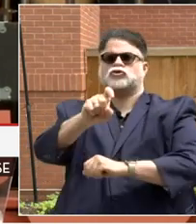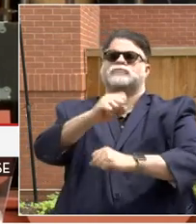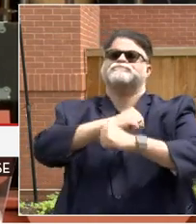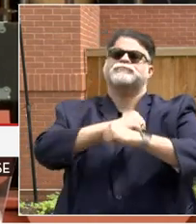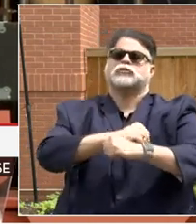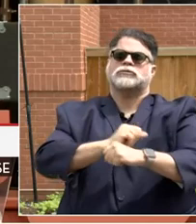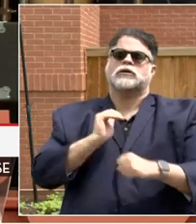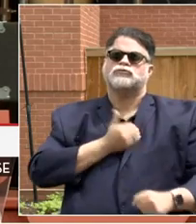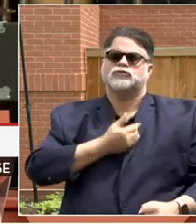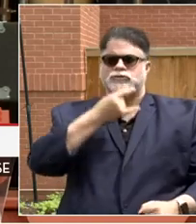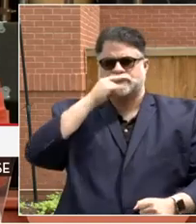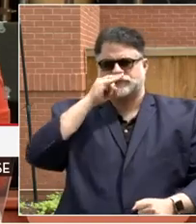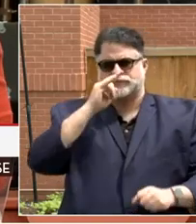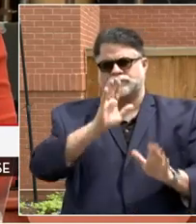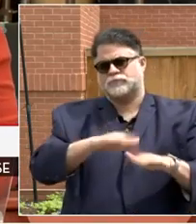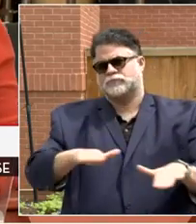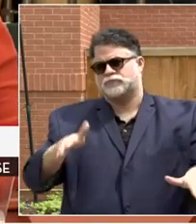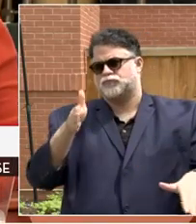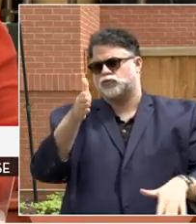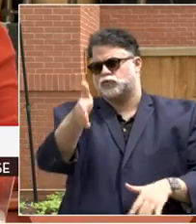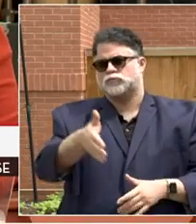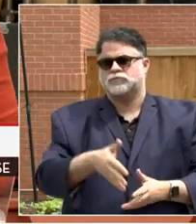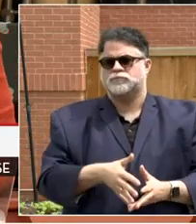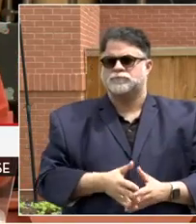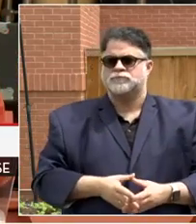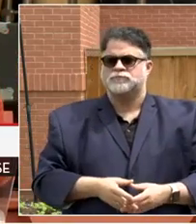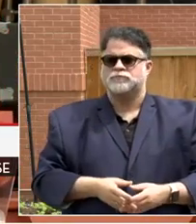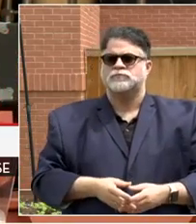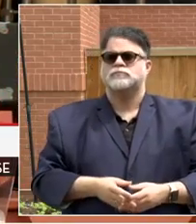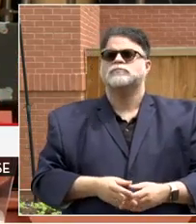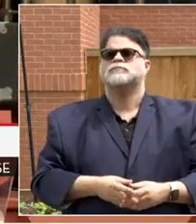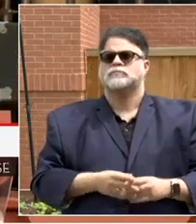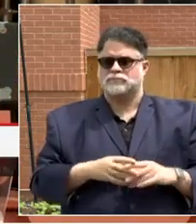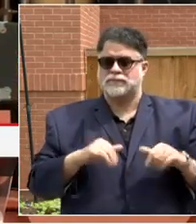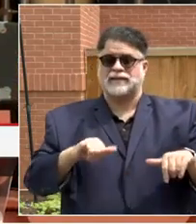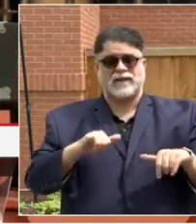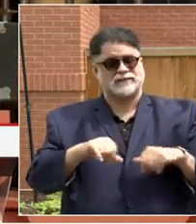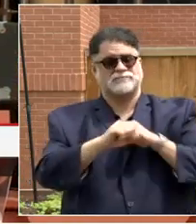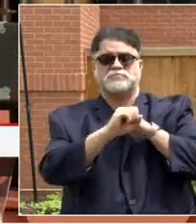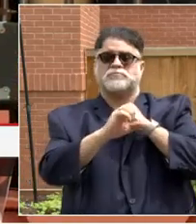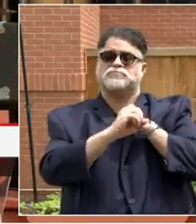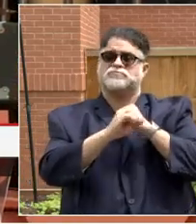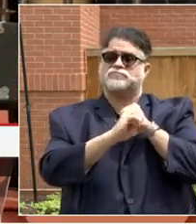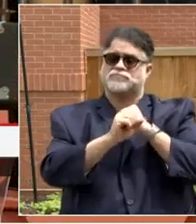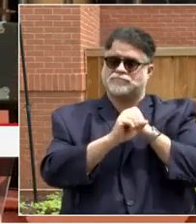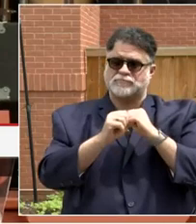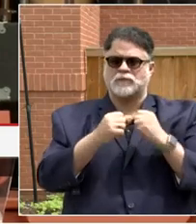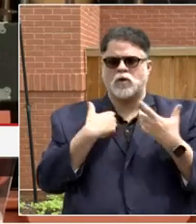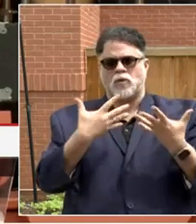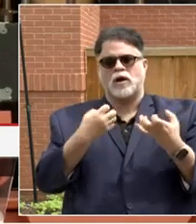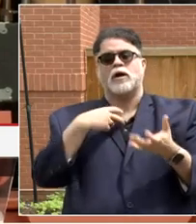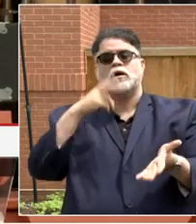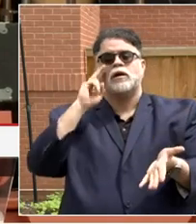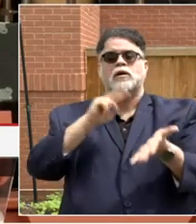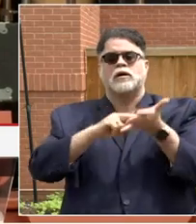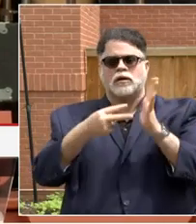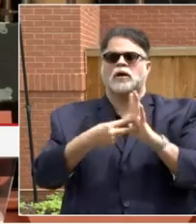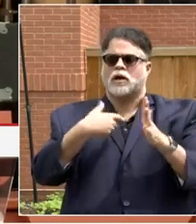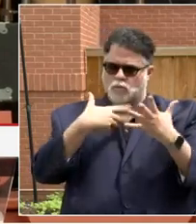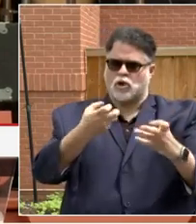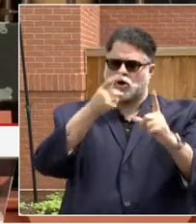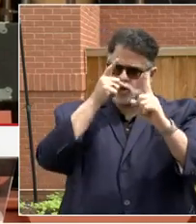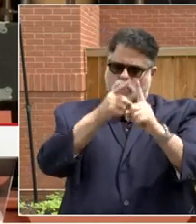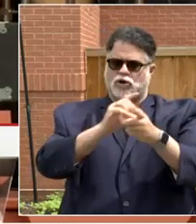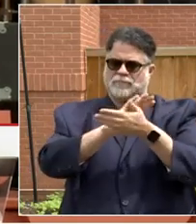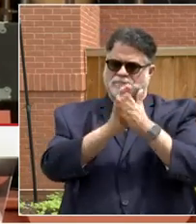city. So the campaign we're talking about today is a campaign for peace. It is